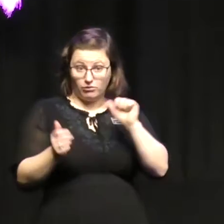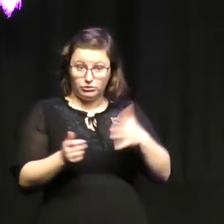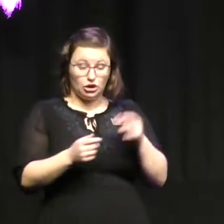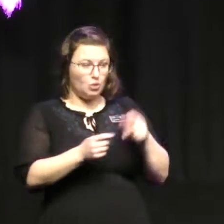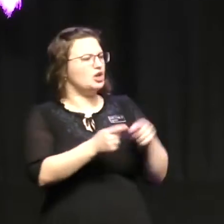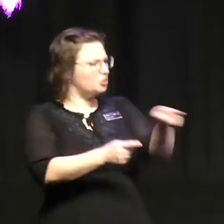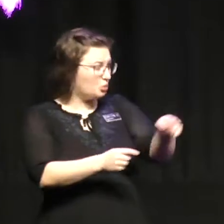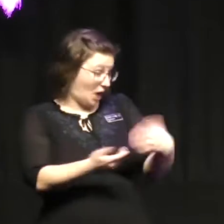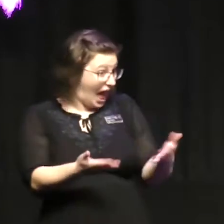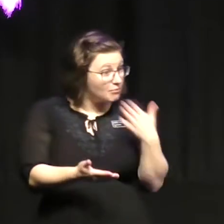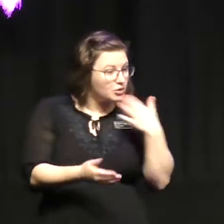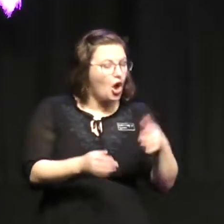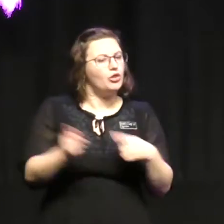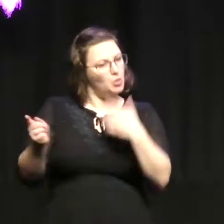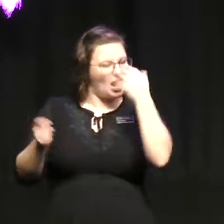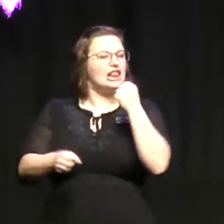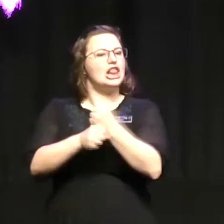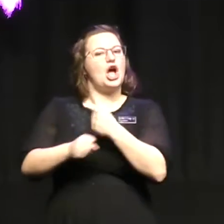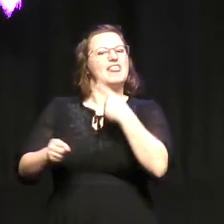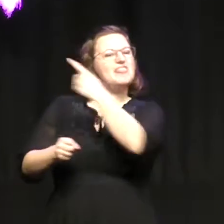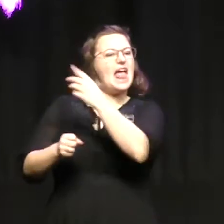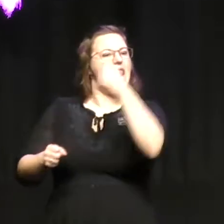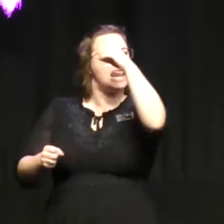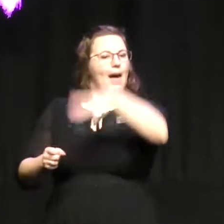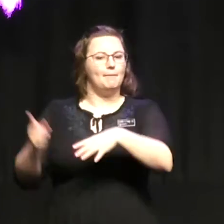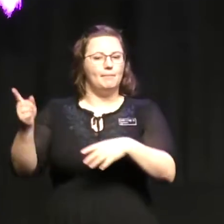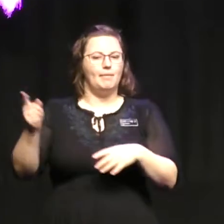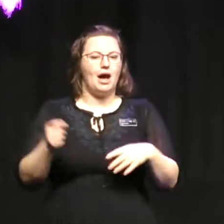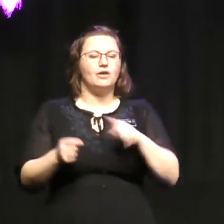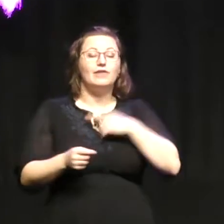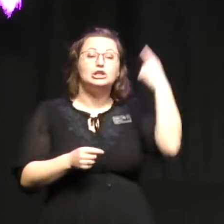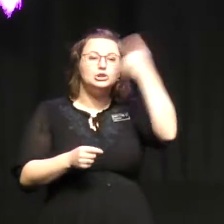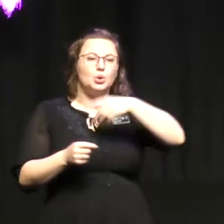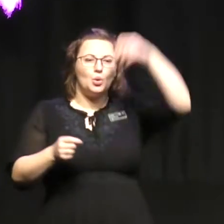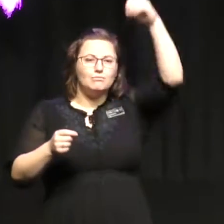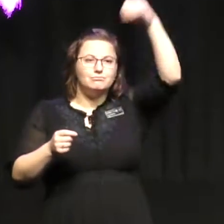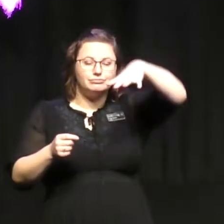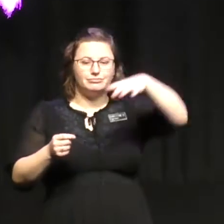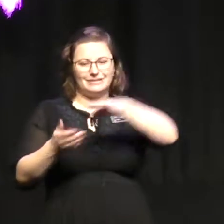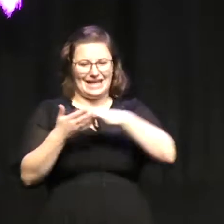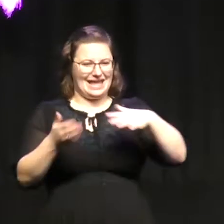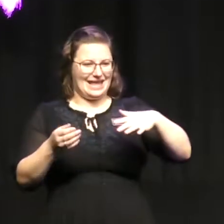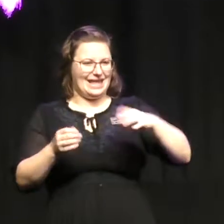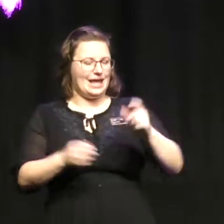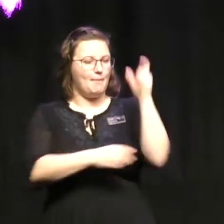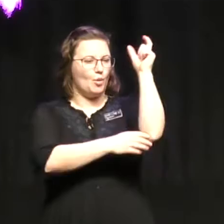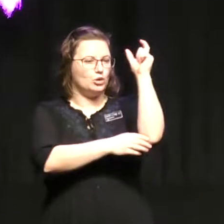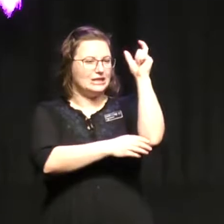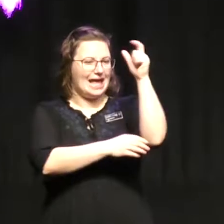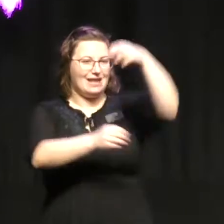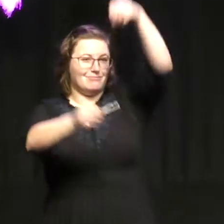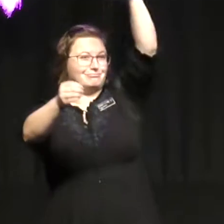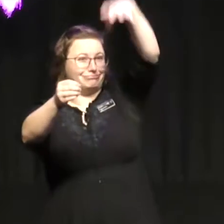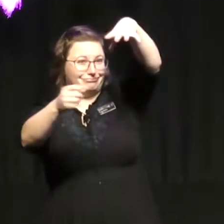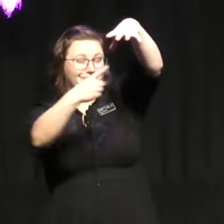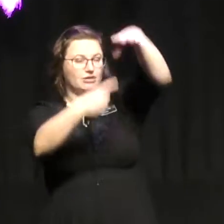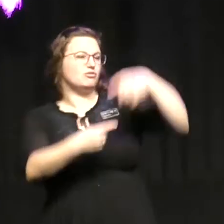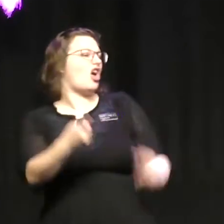don't you repair this light? And they pointed to the solar light in the village mosque.